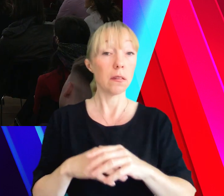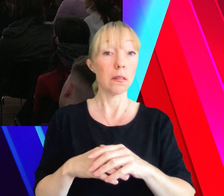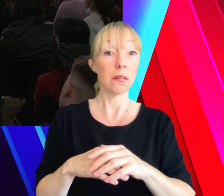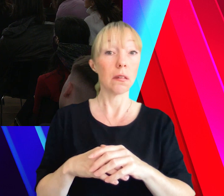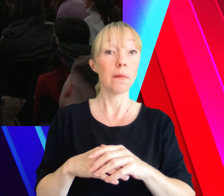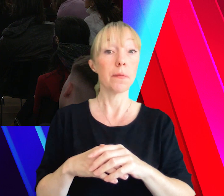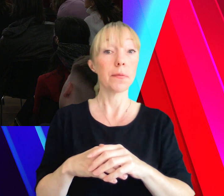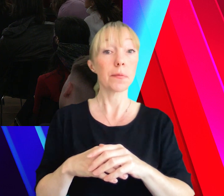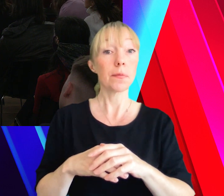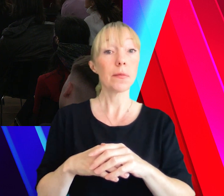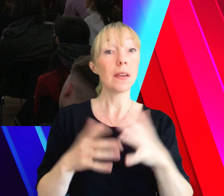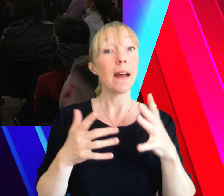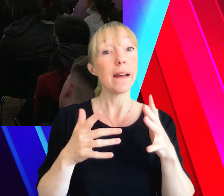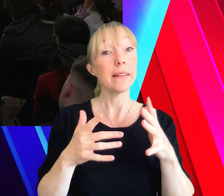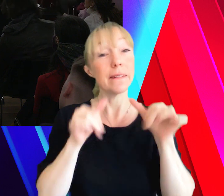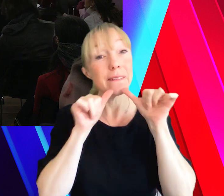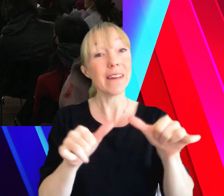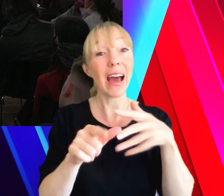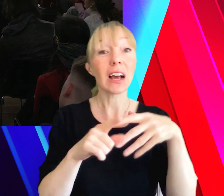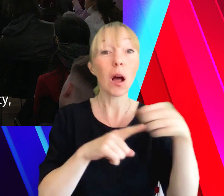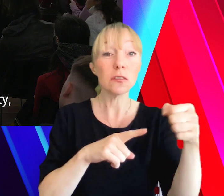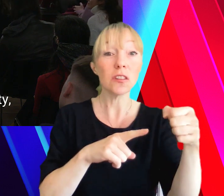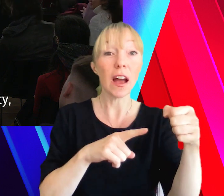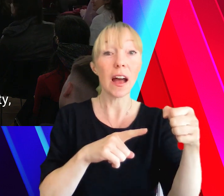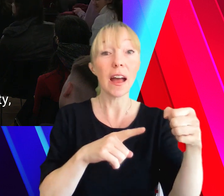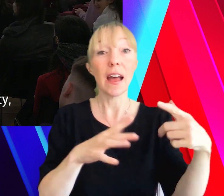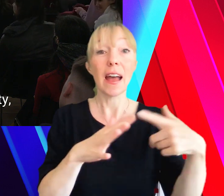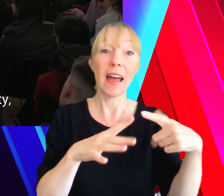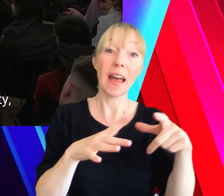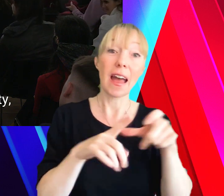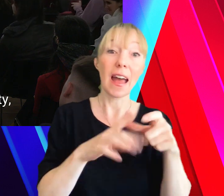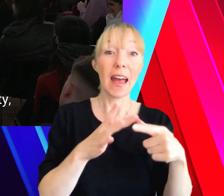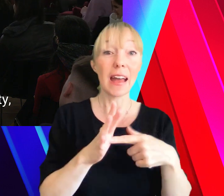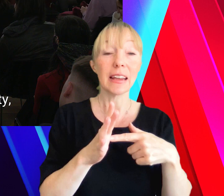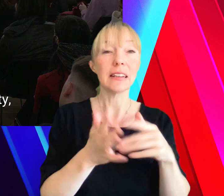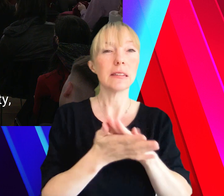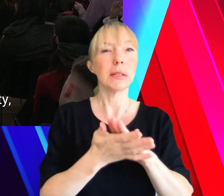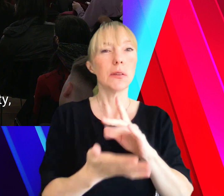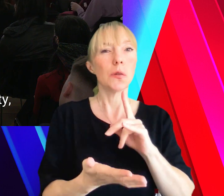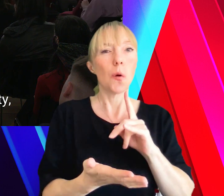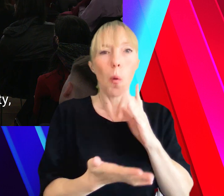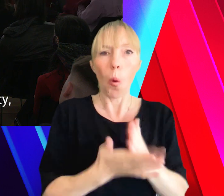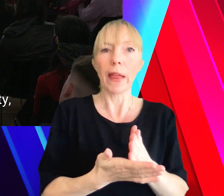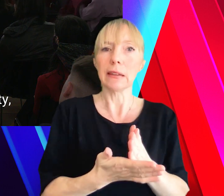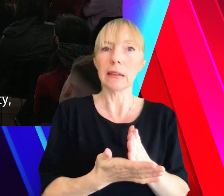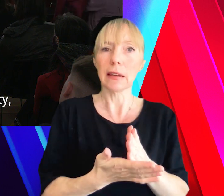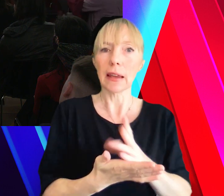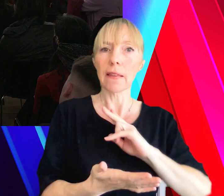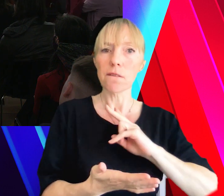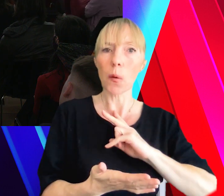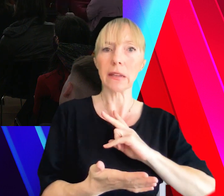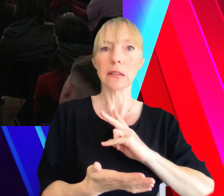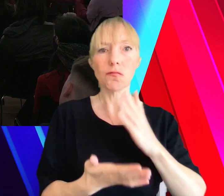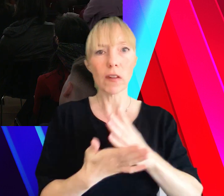I think with fan culture and edits, it comes from this place of authenticity. Like, these voices